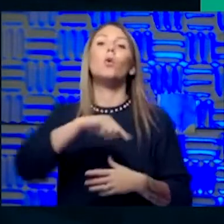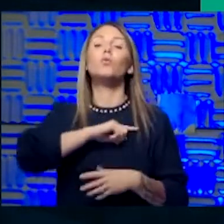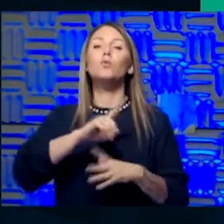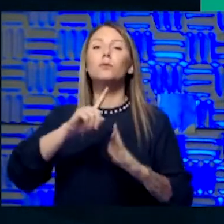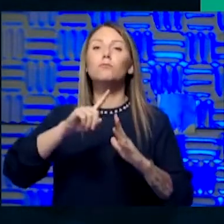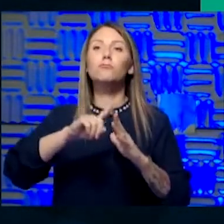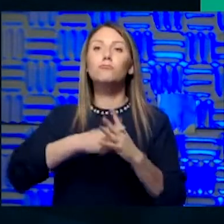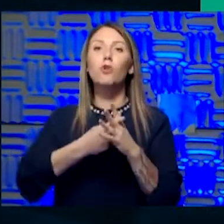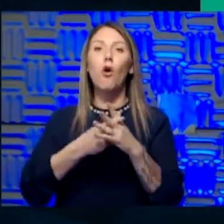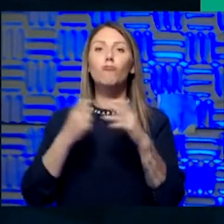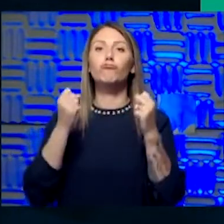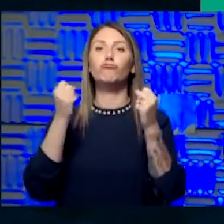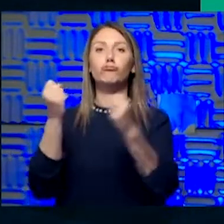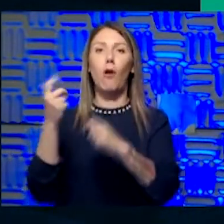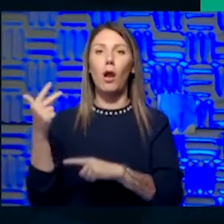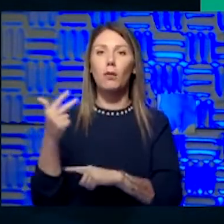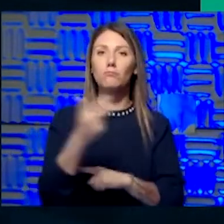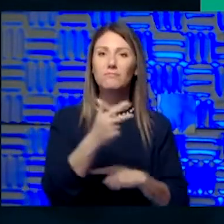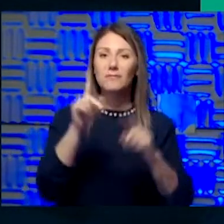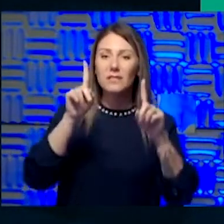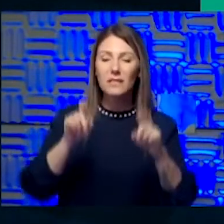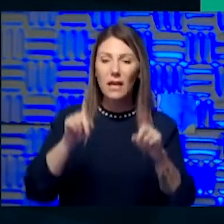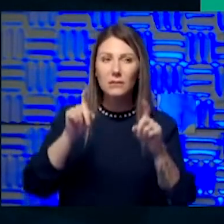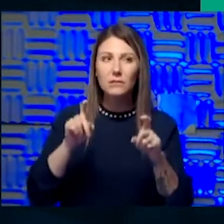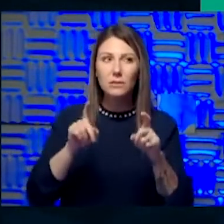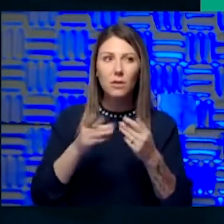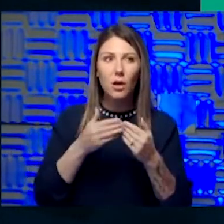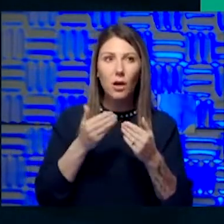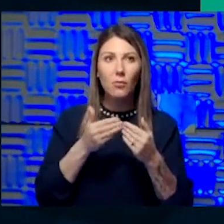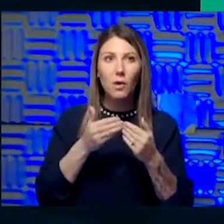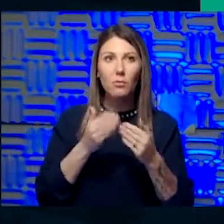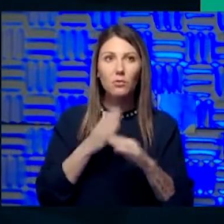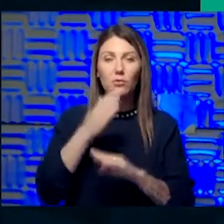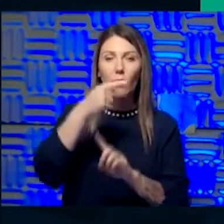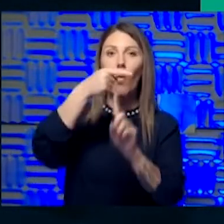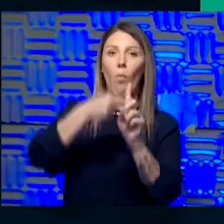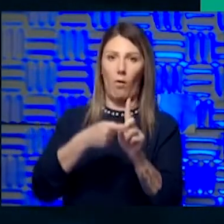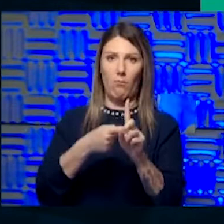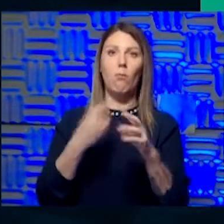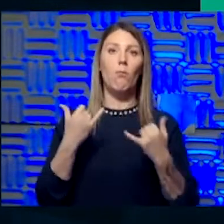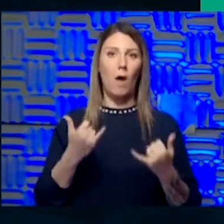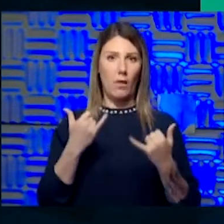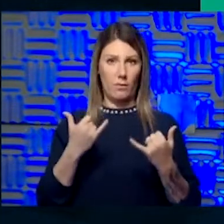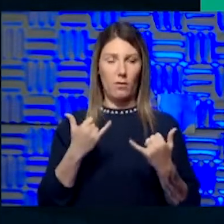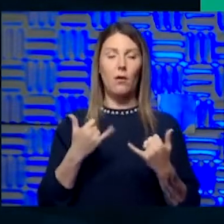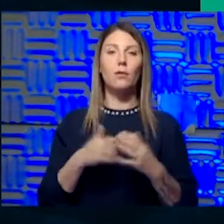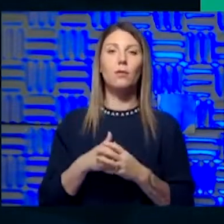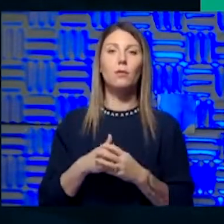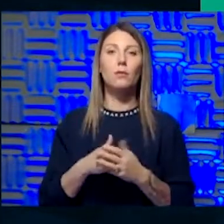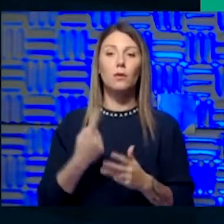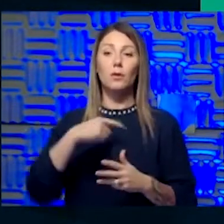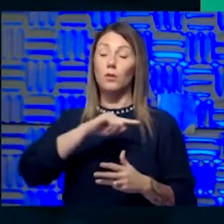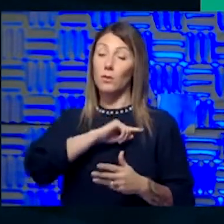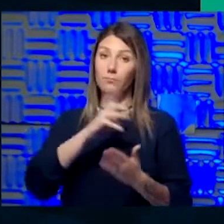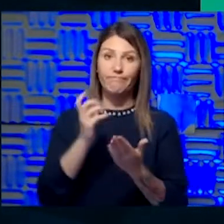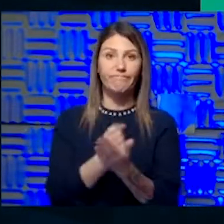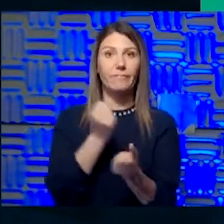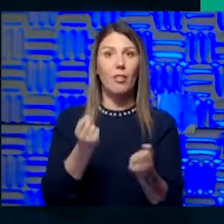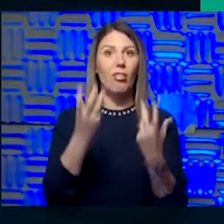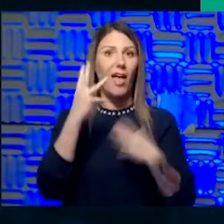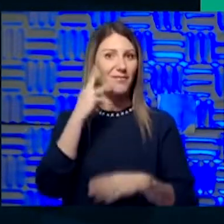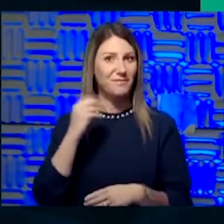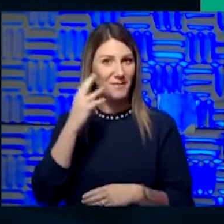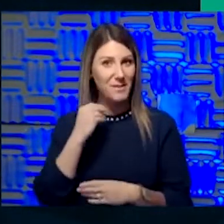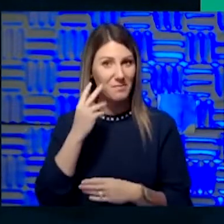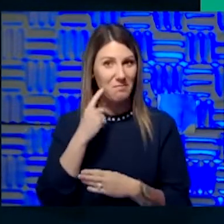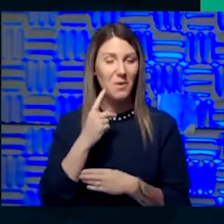testing. It's been almost over a month now, and we gained a lot of experience doing